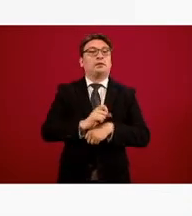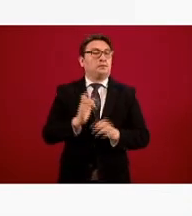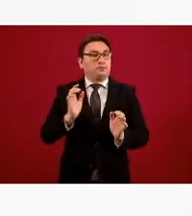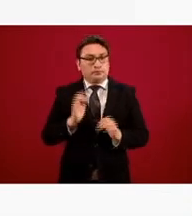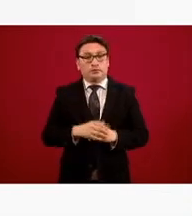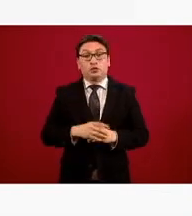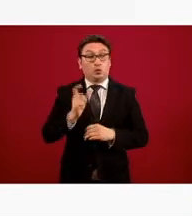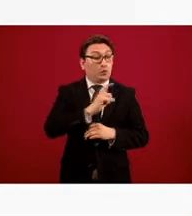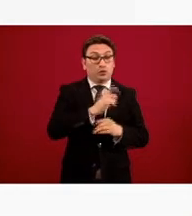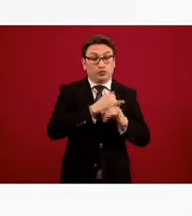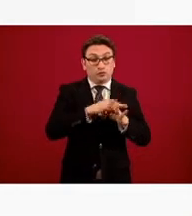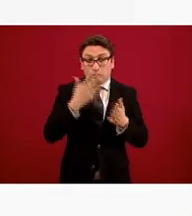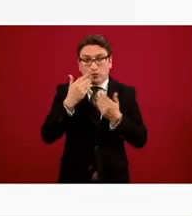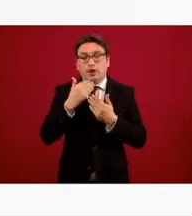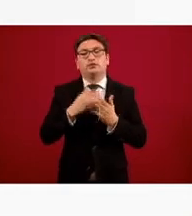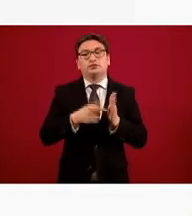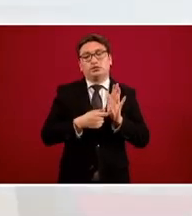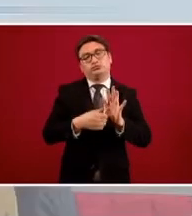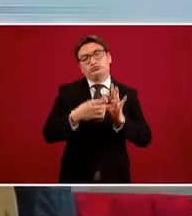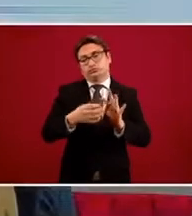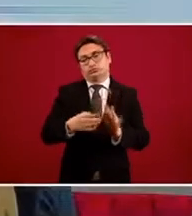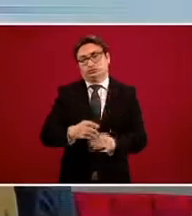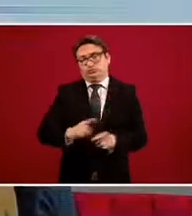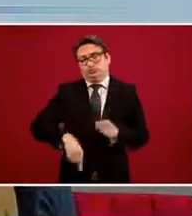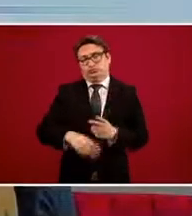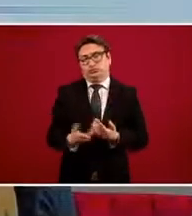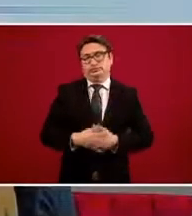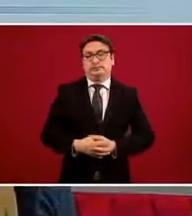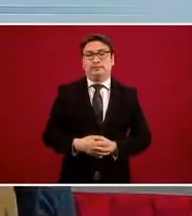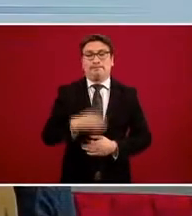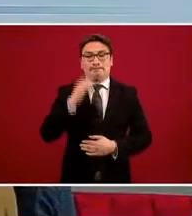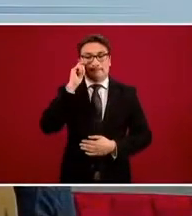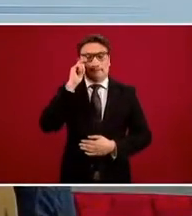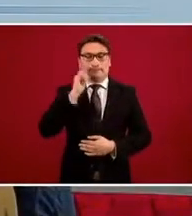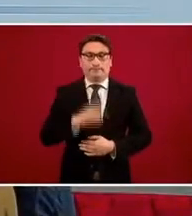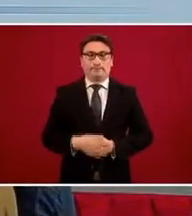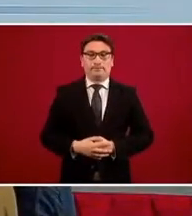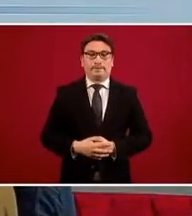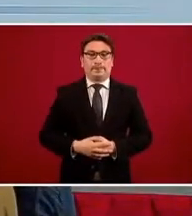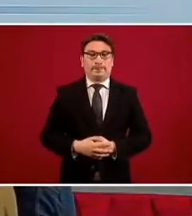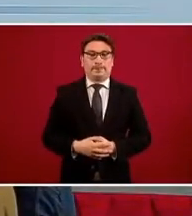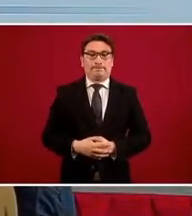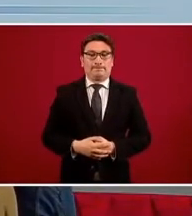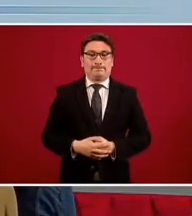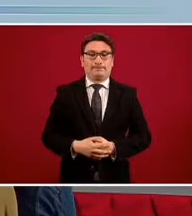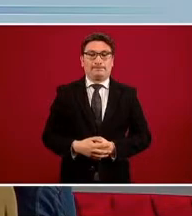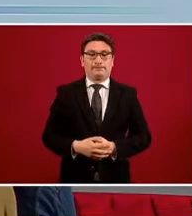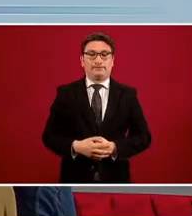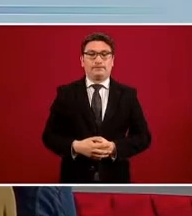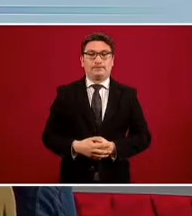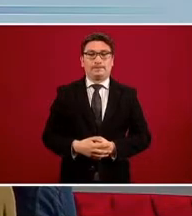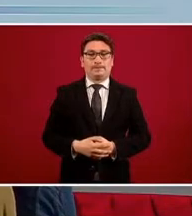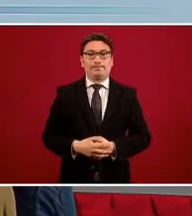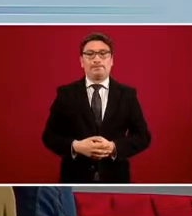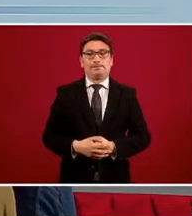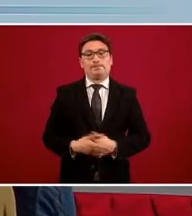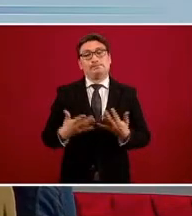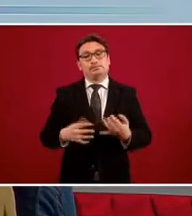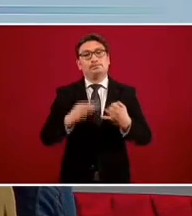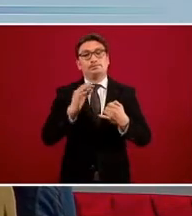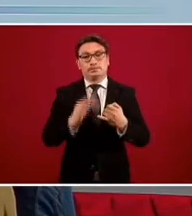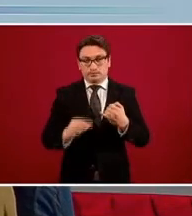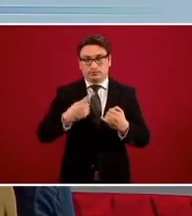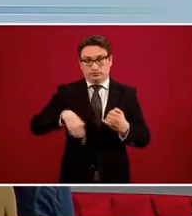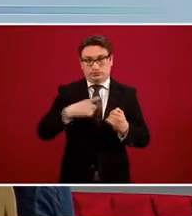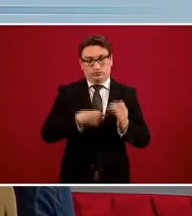changing every week, and we'll be reporting this every week. If we don't have any variation in the data, then